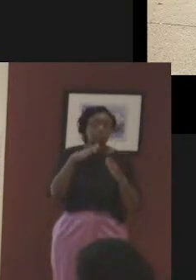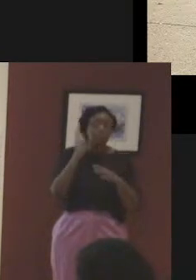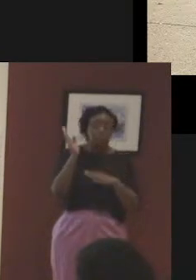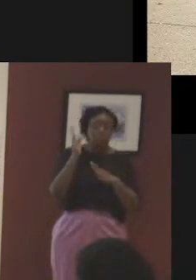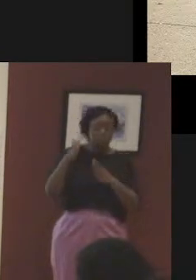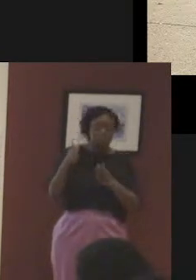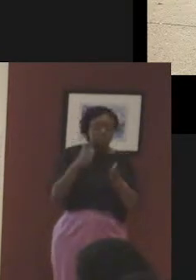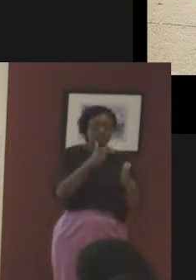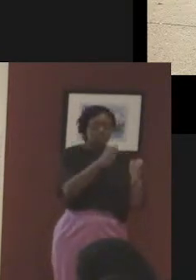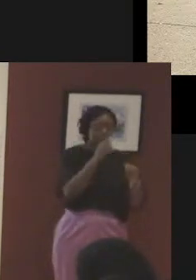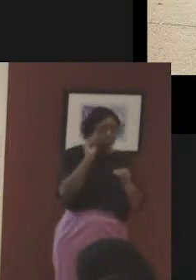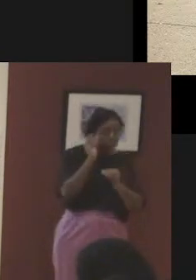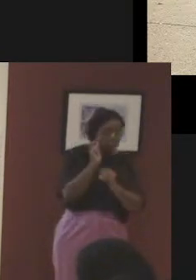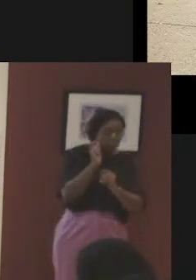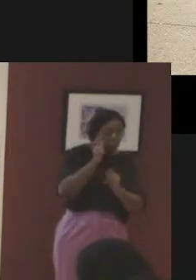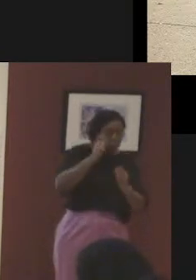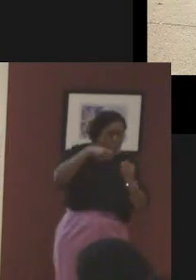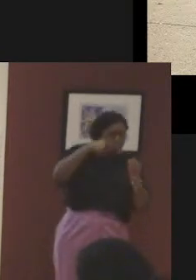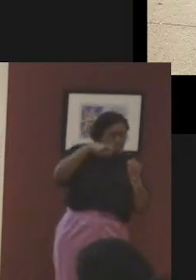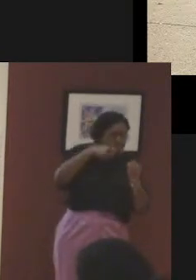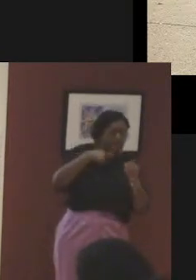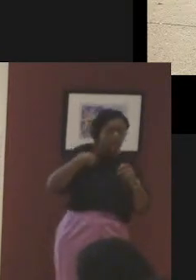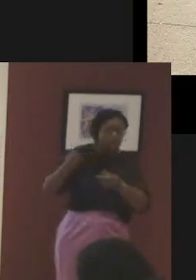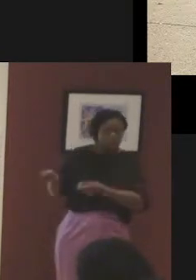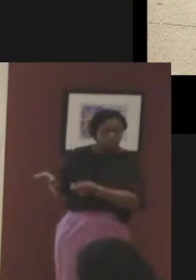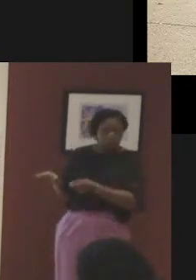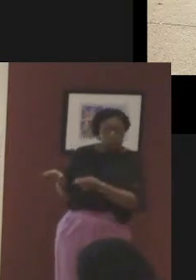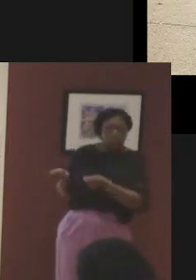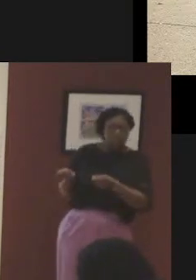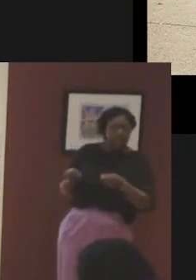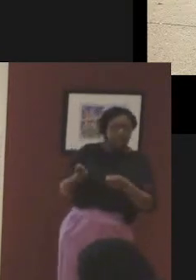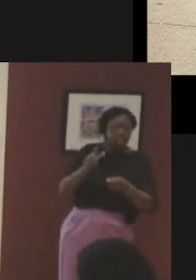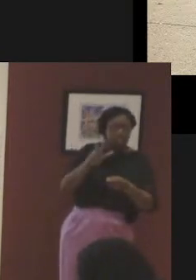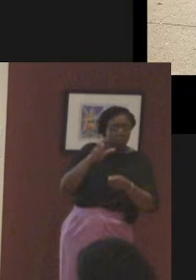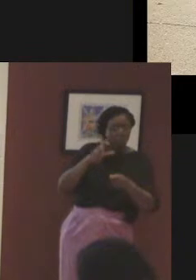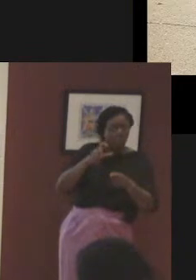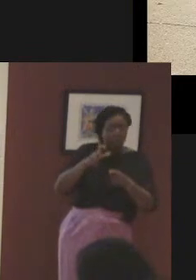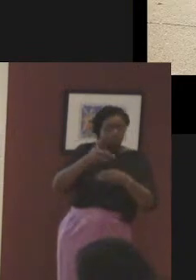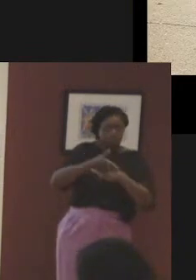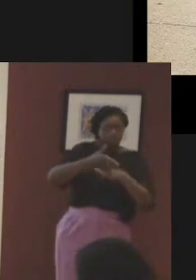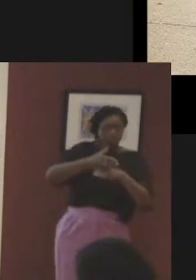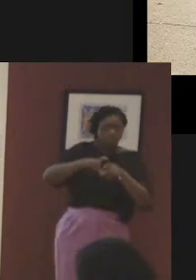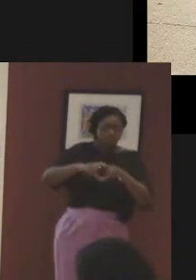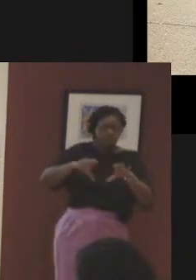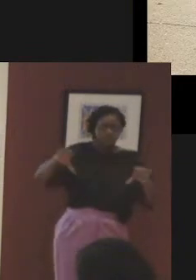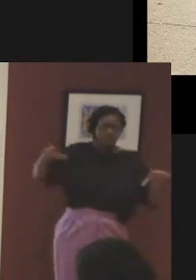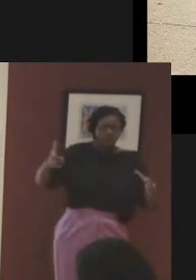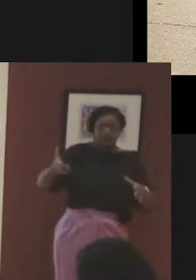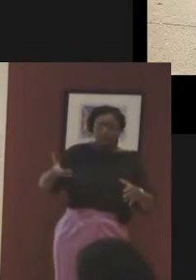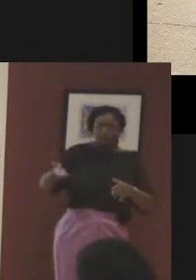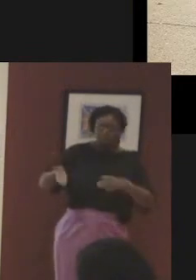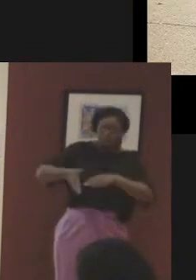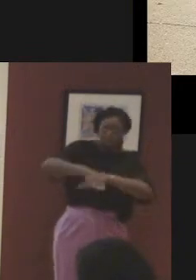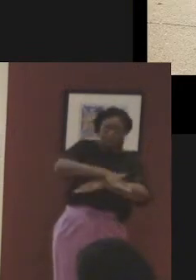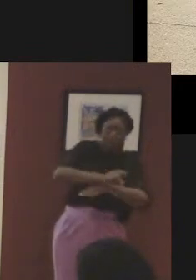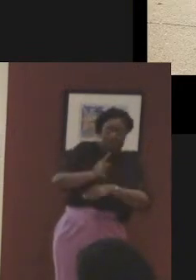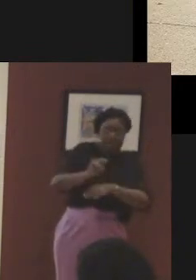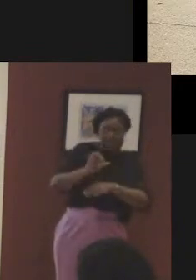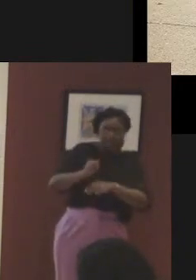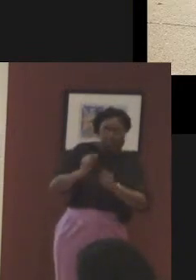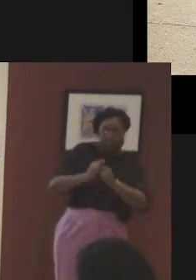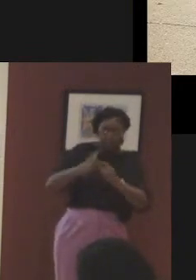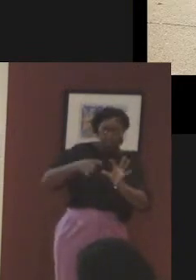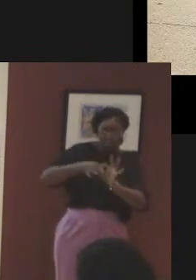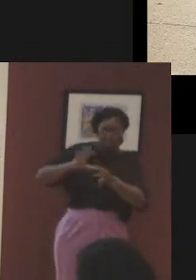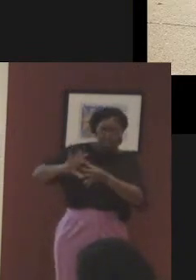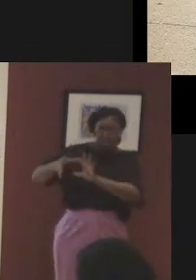sidewalk while dragging a weight. This is a 300-pound log covered with tin from a chain that's attached